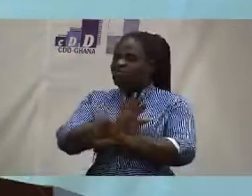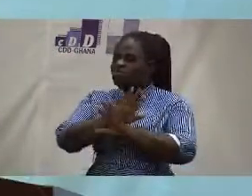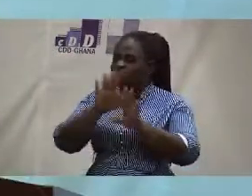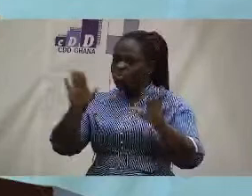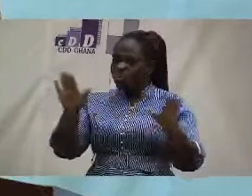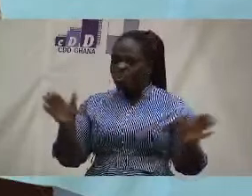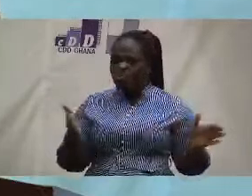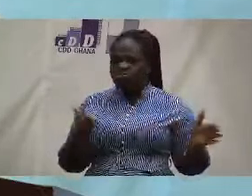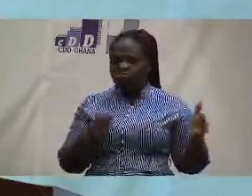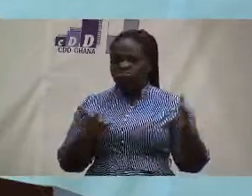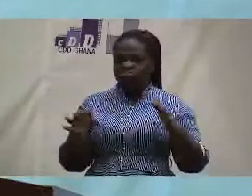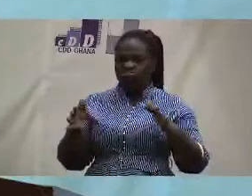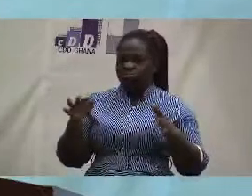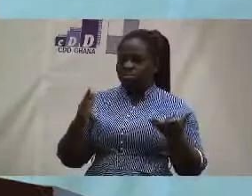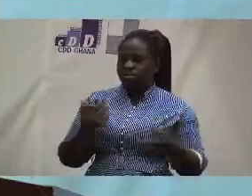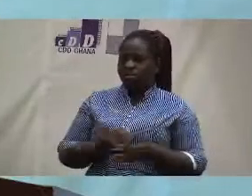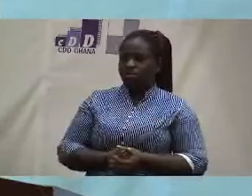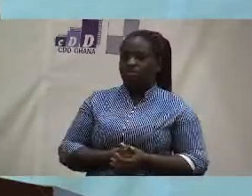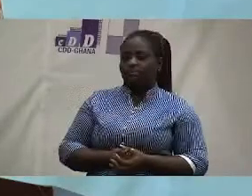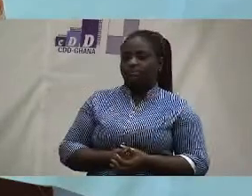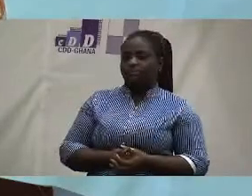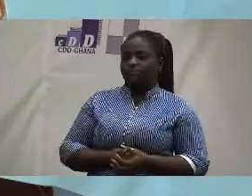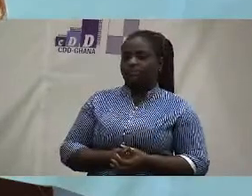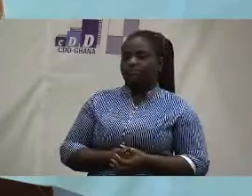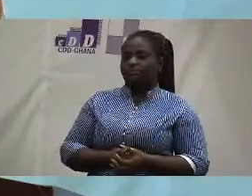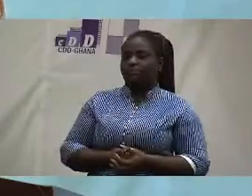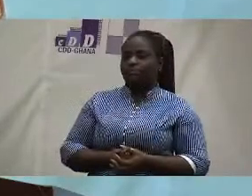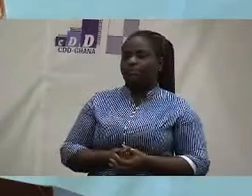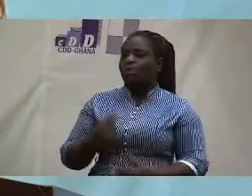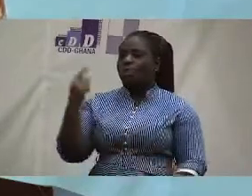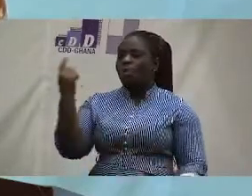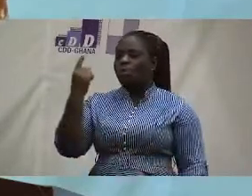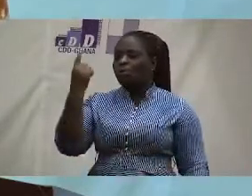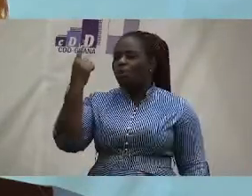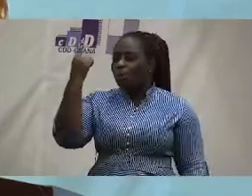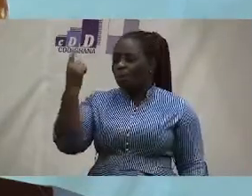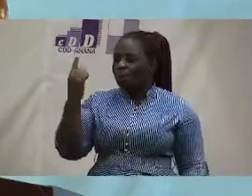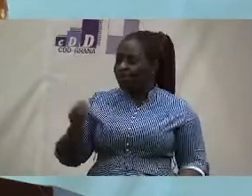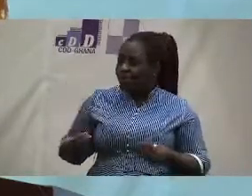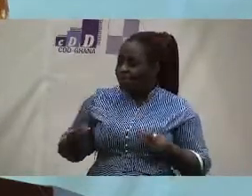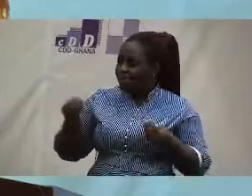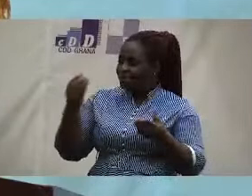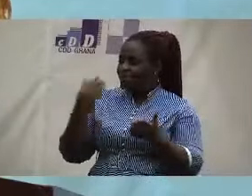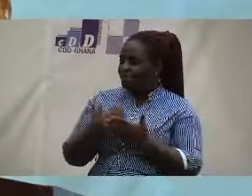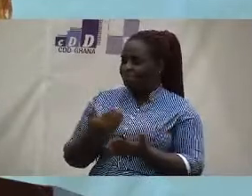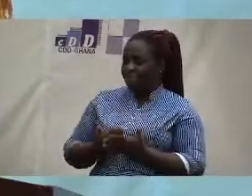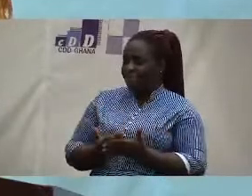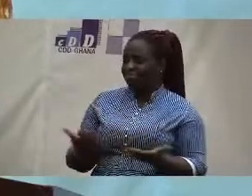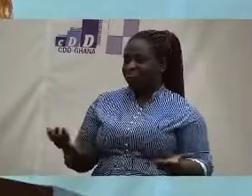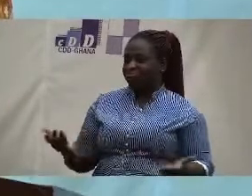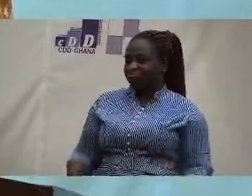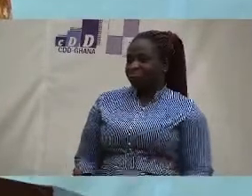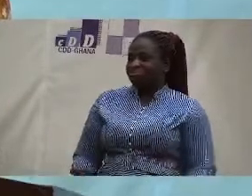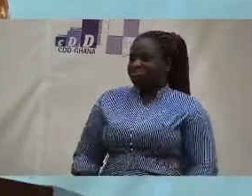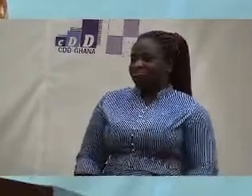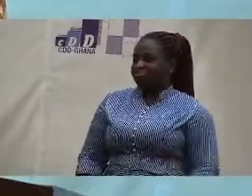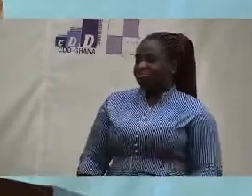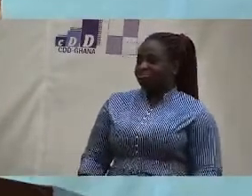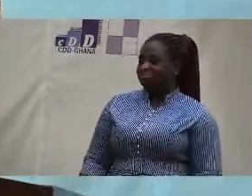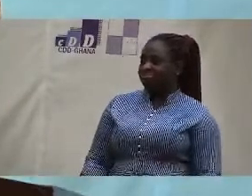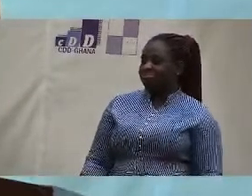tenure allocation, not one donor gave them money. Only one that gave them money is now extinct.